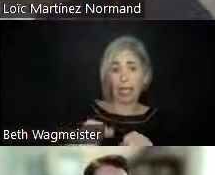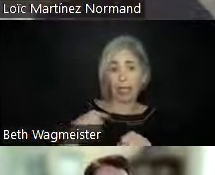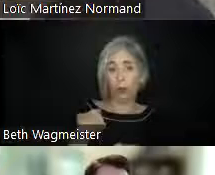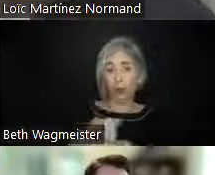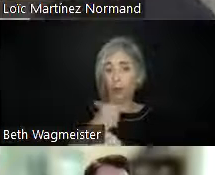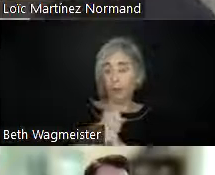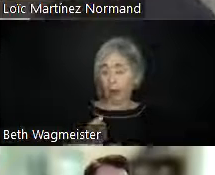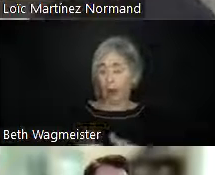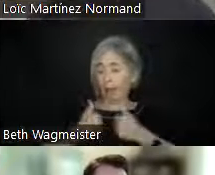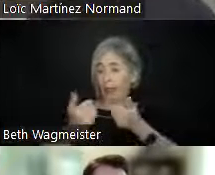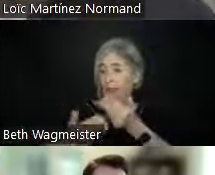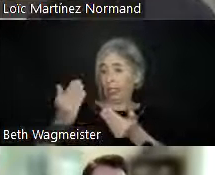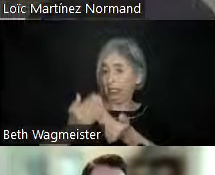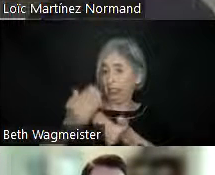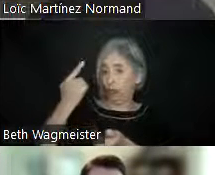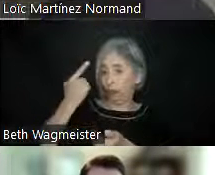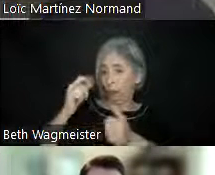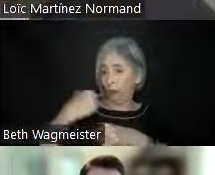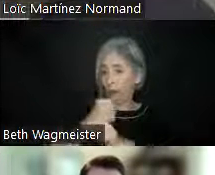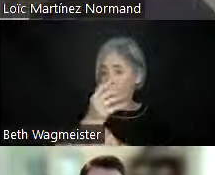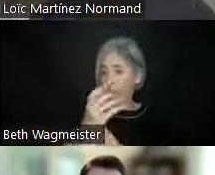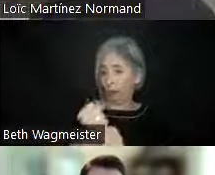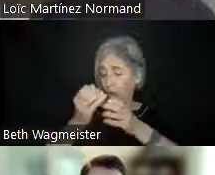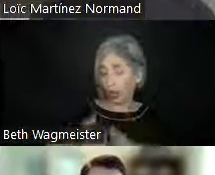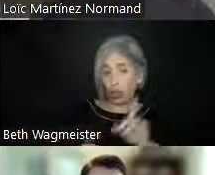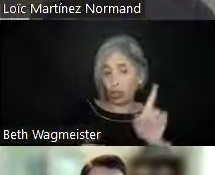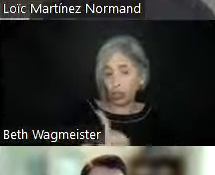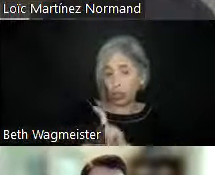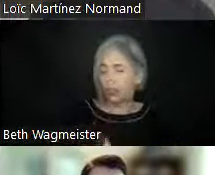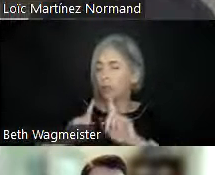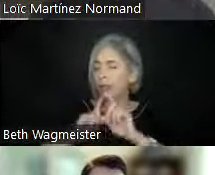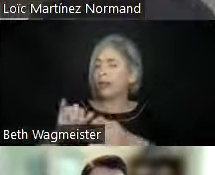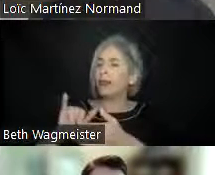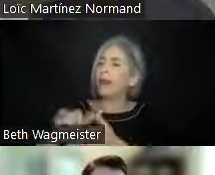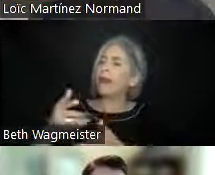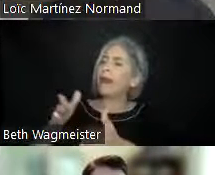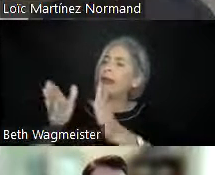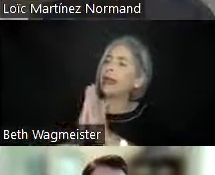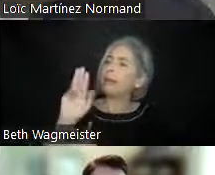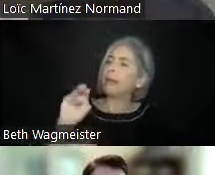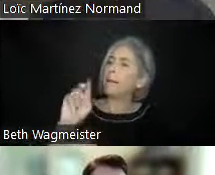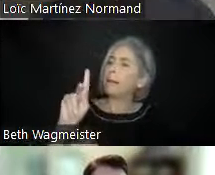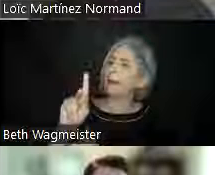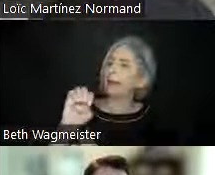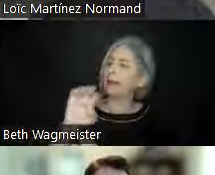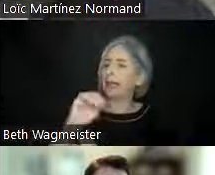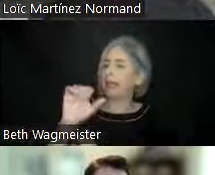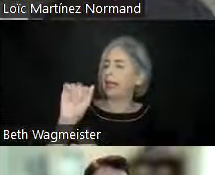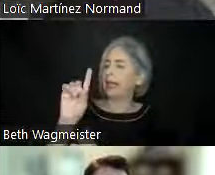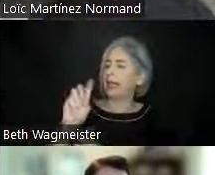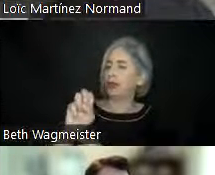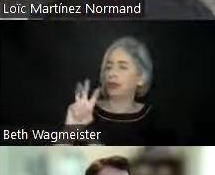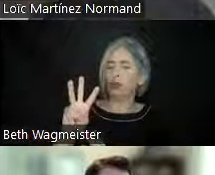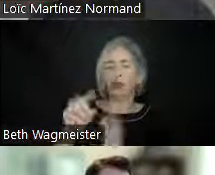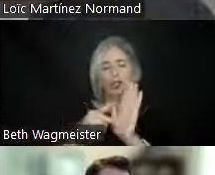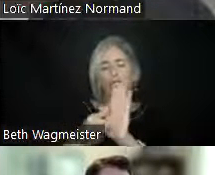for procurers? That is my question. And to answer that, I ask Mike and Andrew to show us